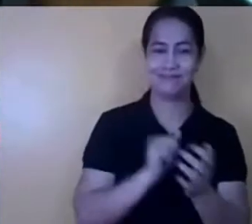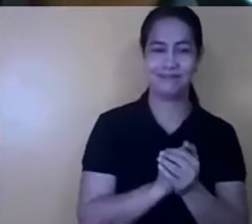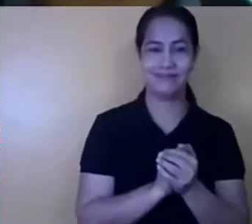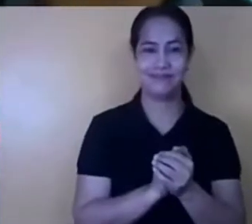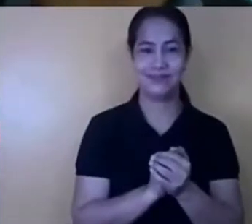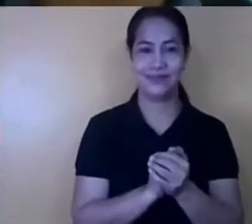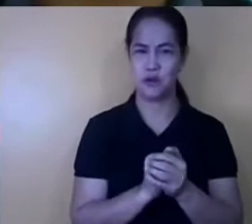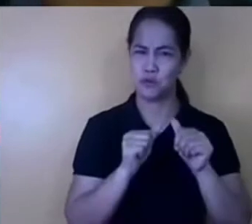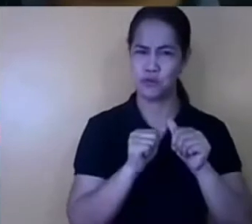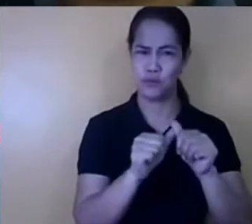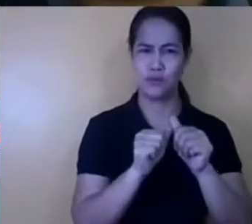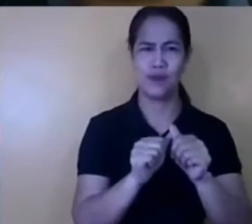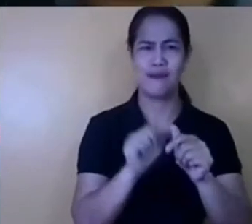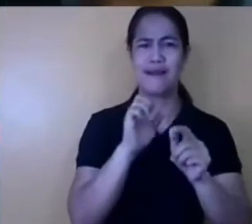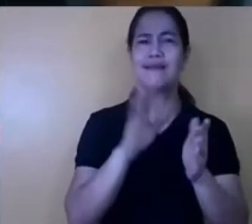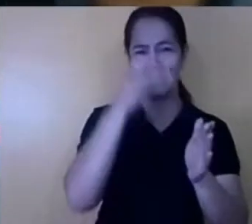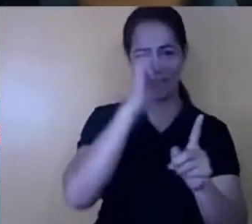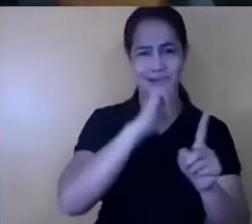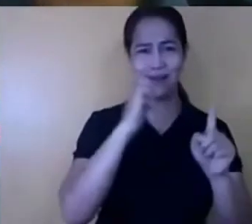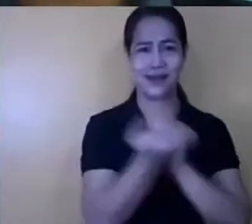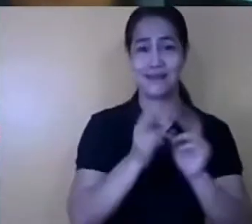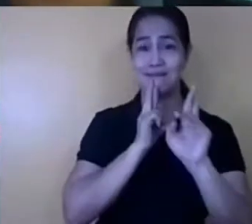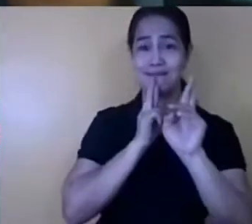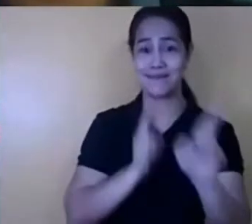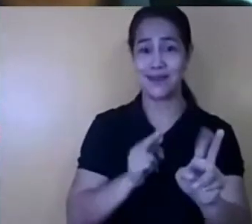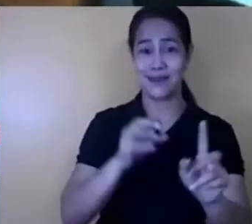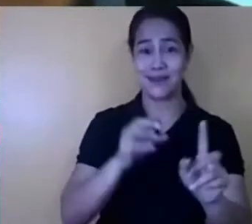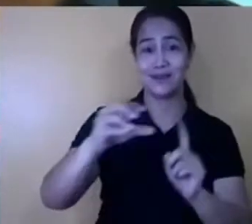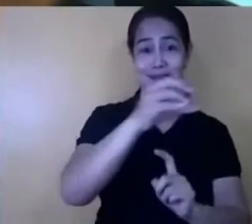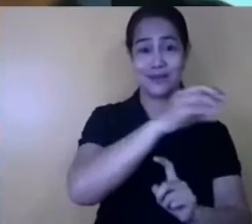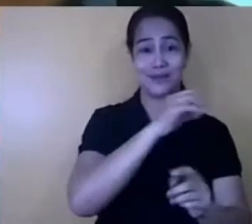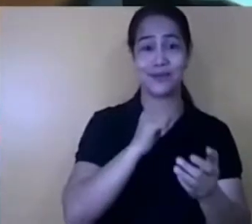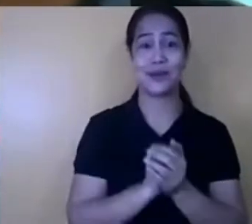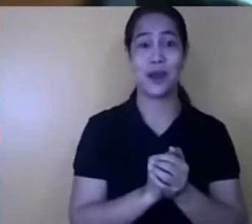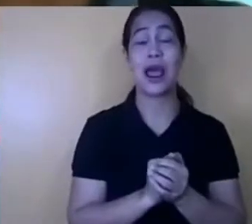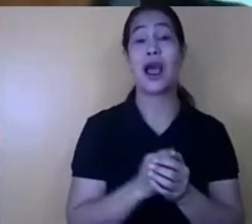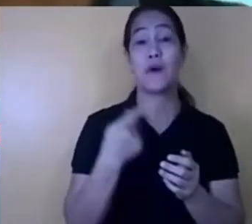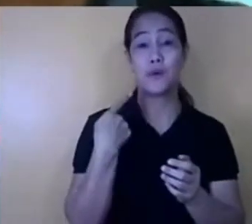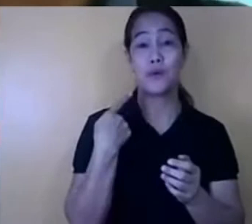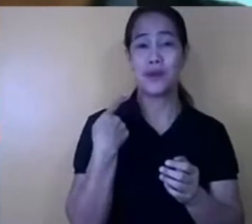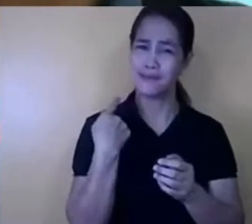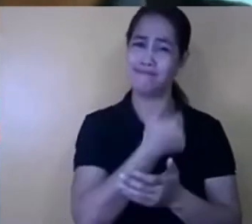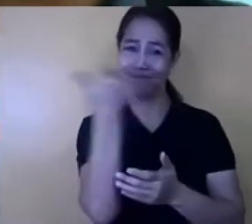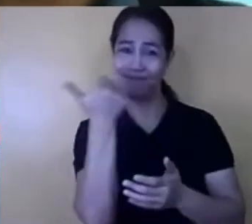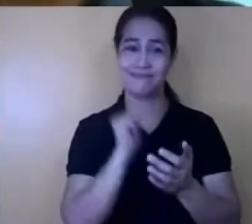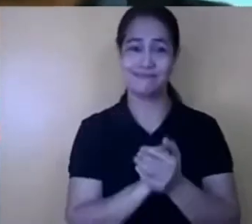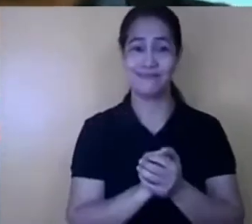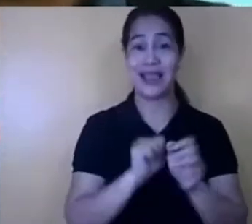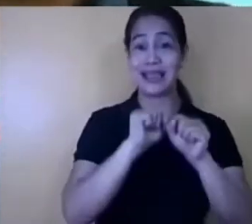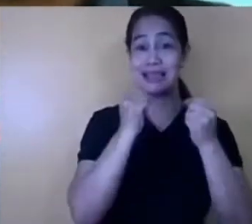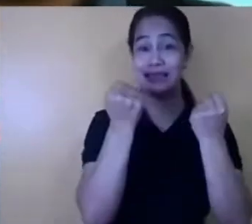learning environments that are responsive to community contexts, we have here another set of means of